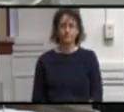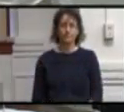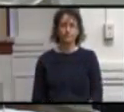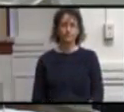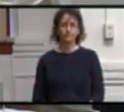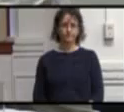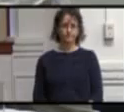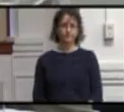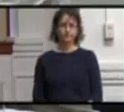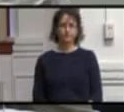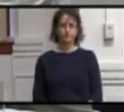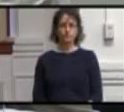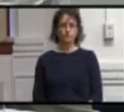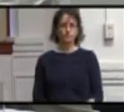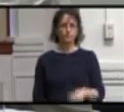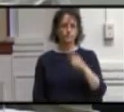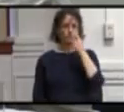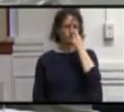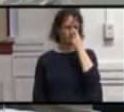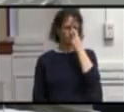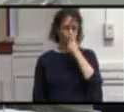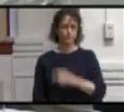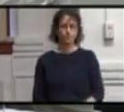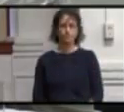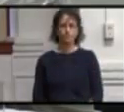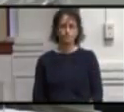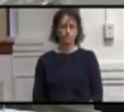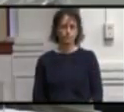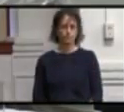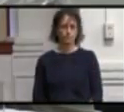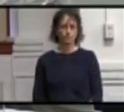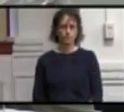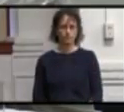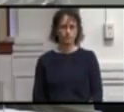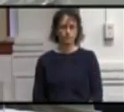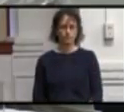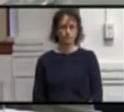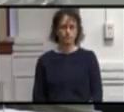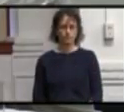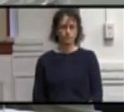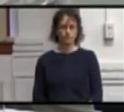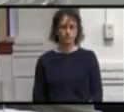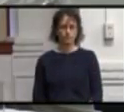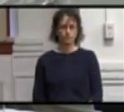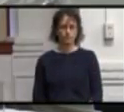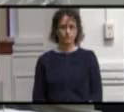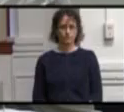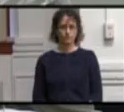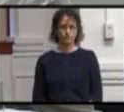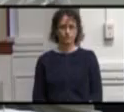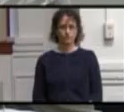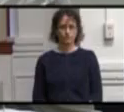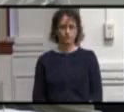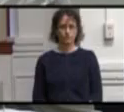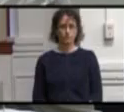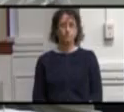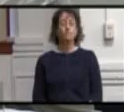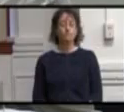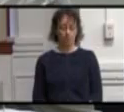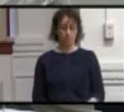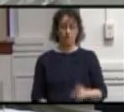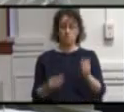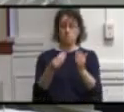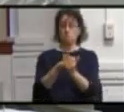discussion on Thursday, is that the method for administration of the